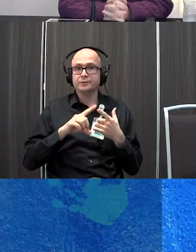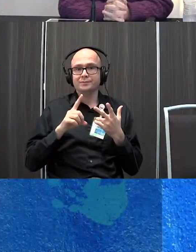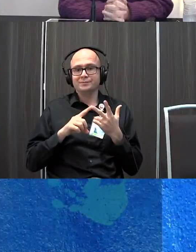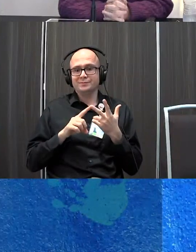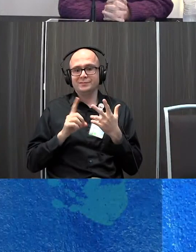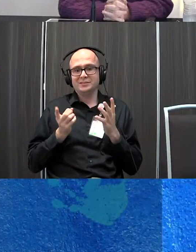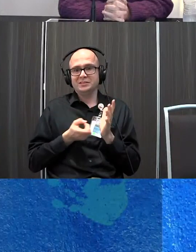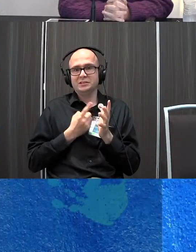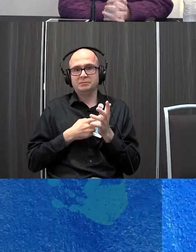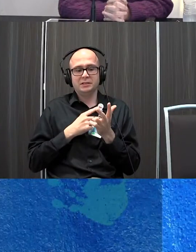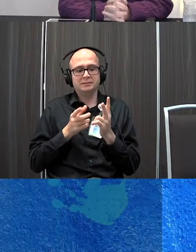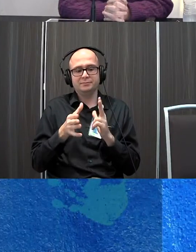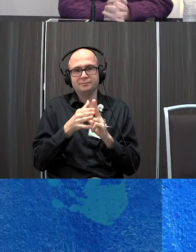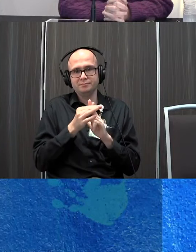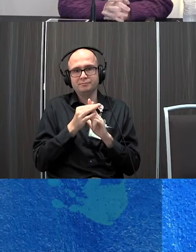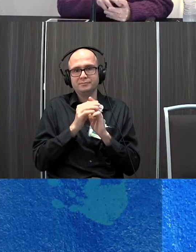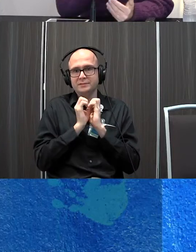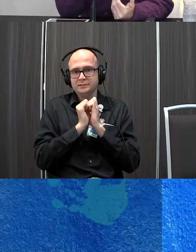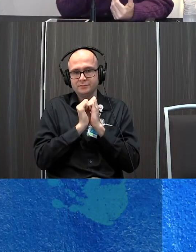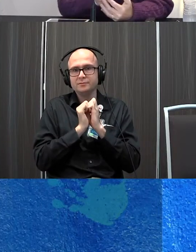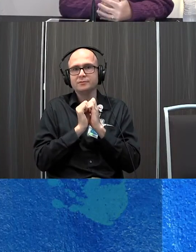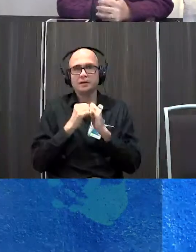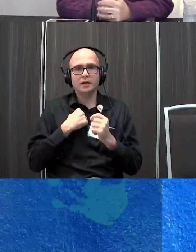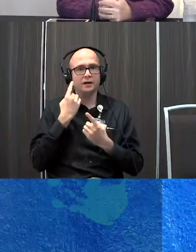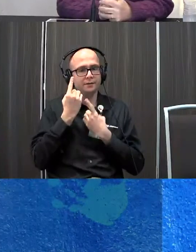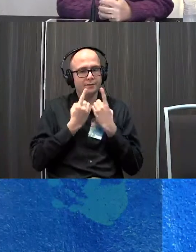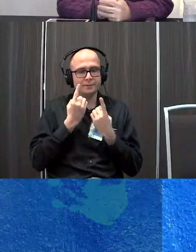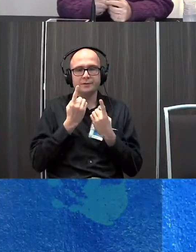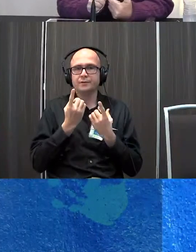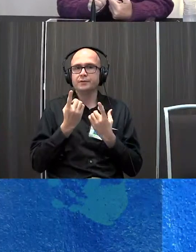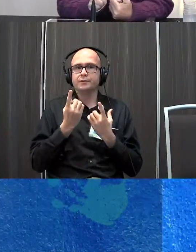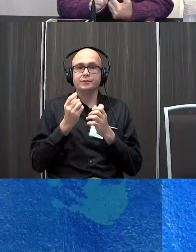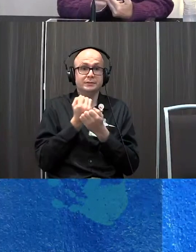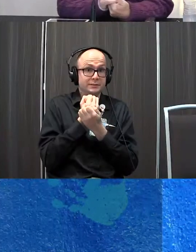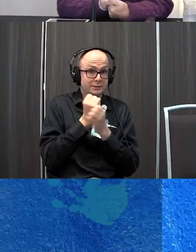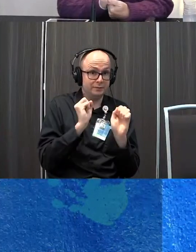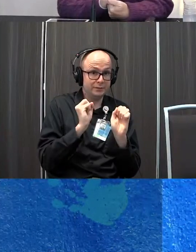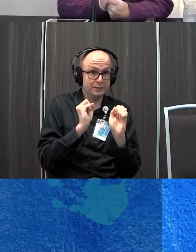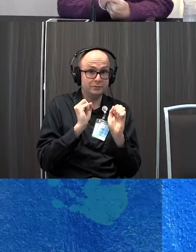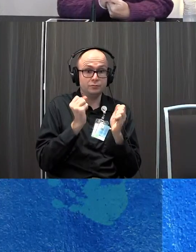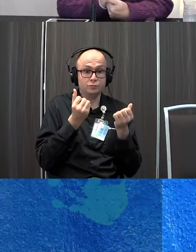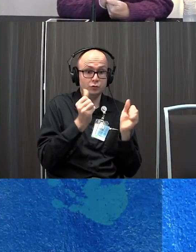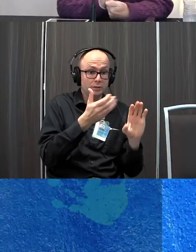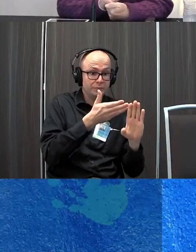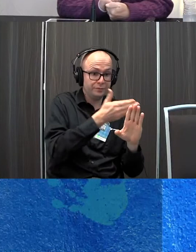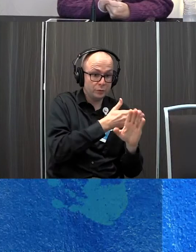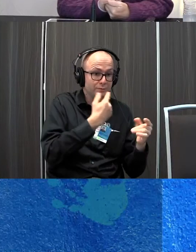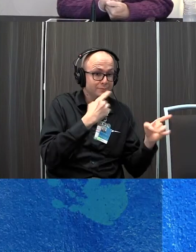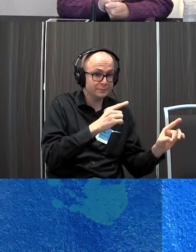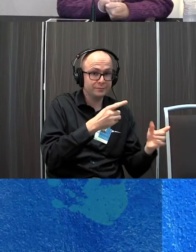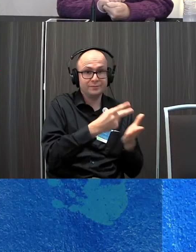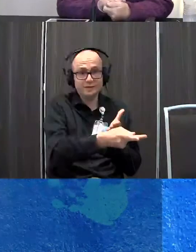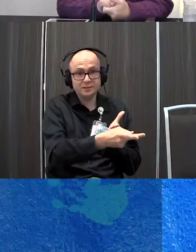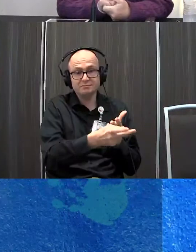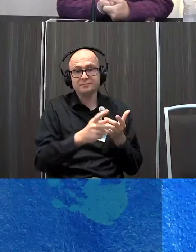actually need a combined approach. And I think when I think about it, I think about safety. What have we tried? What's working? What's not working?